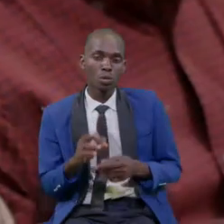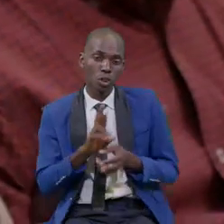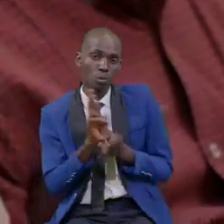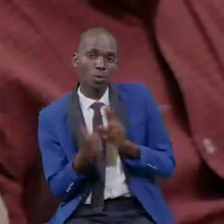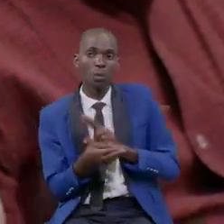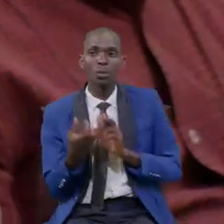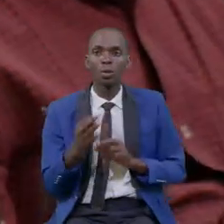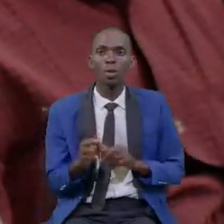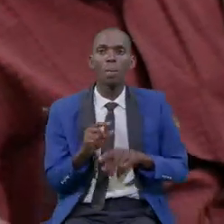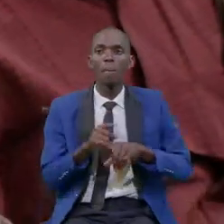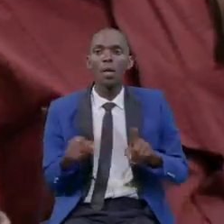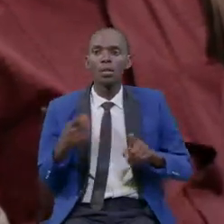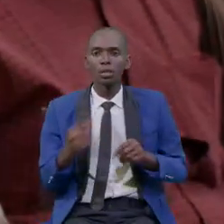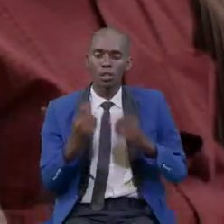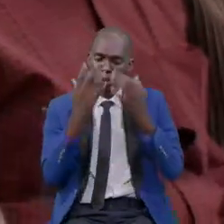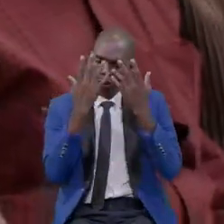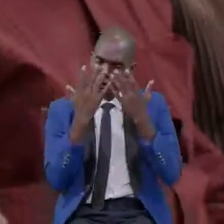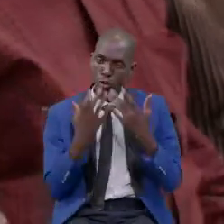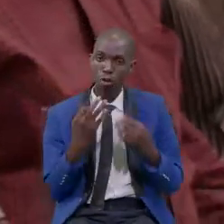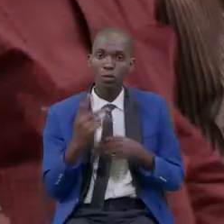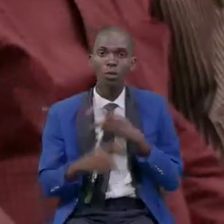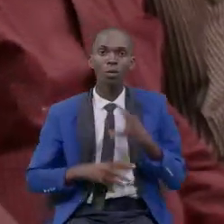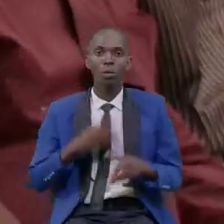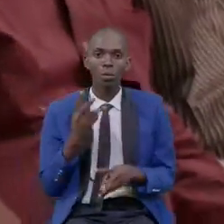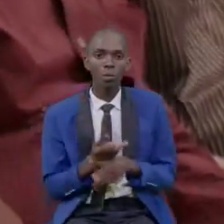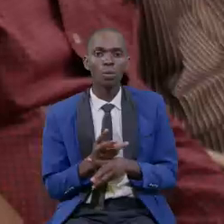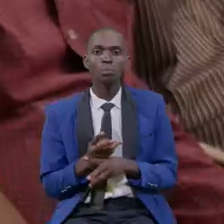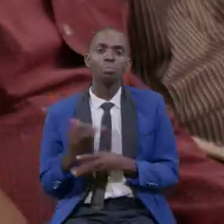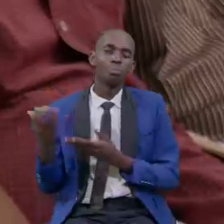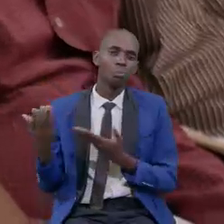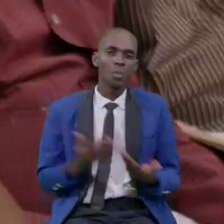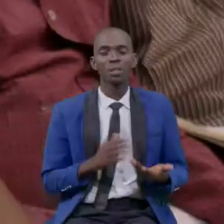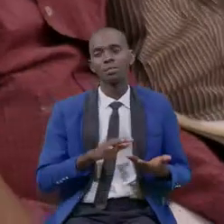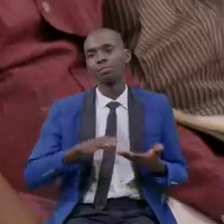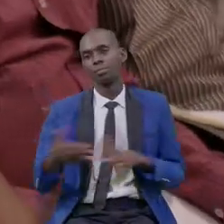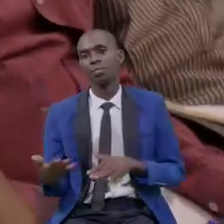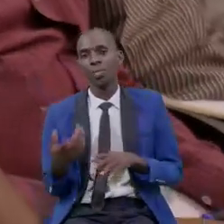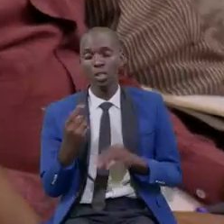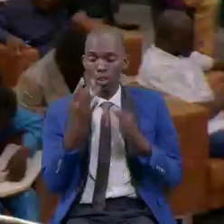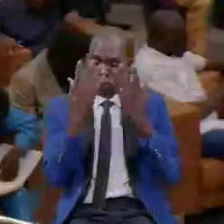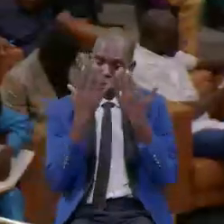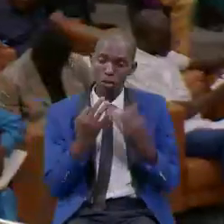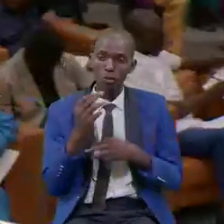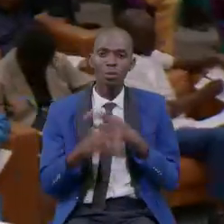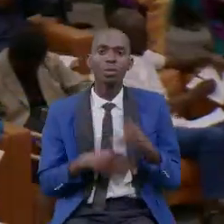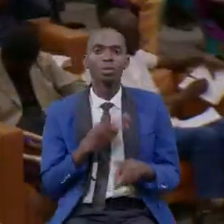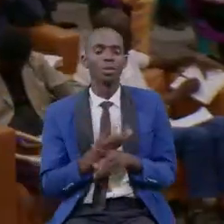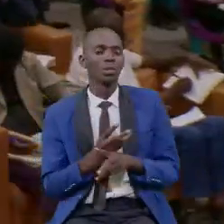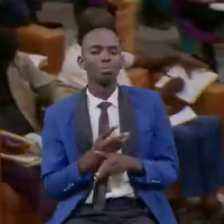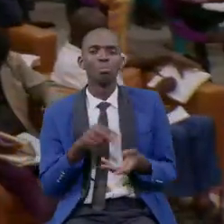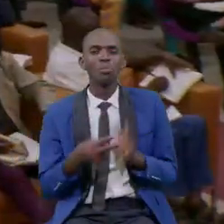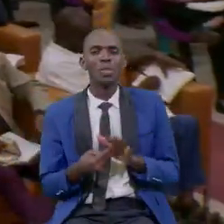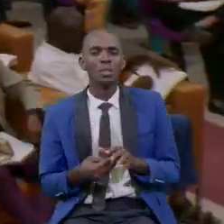the world worketh death. For the sorrow of the world, the fellow has